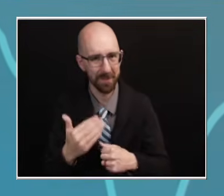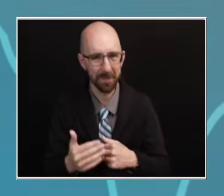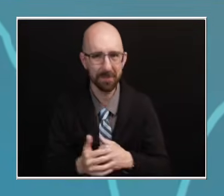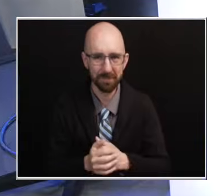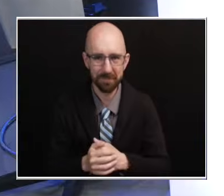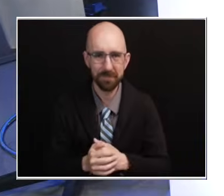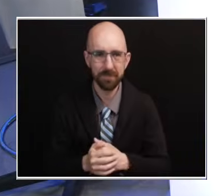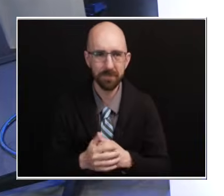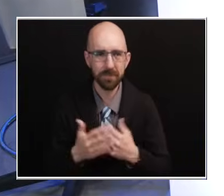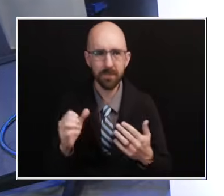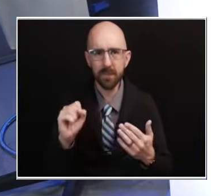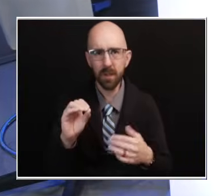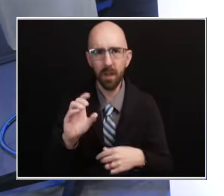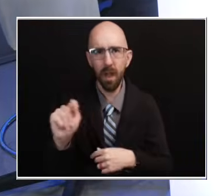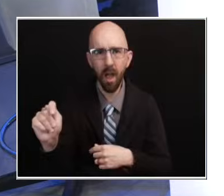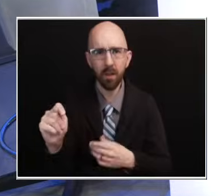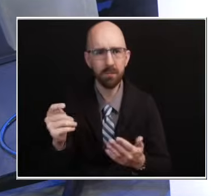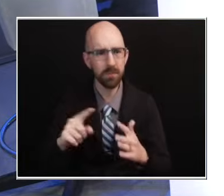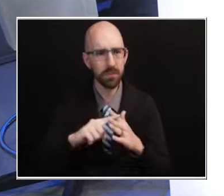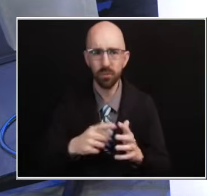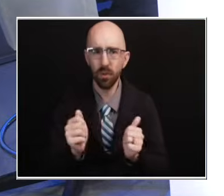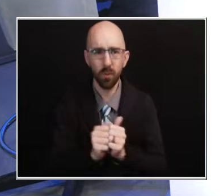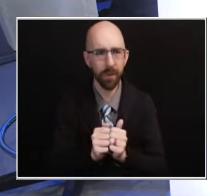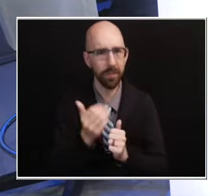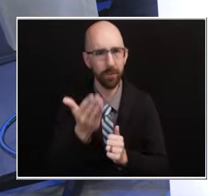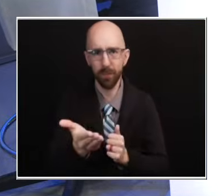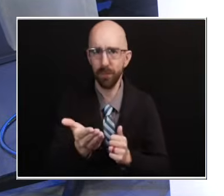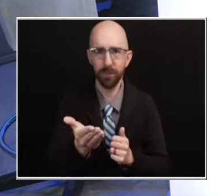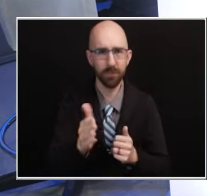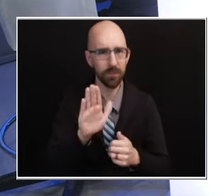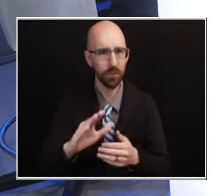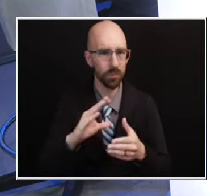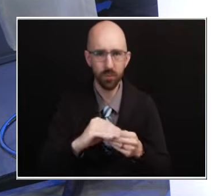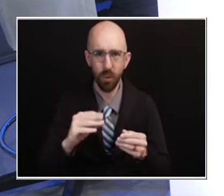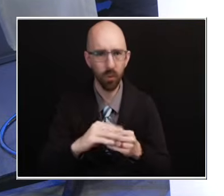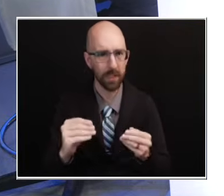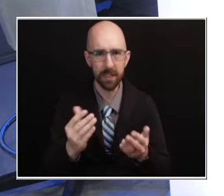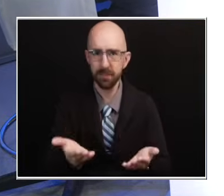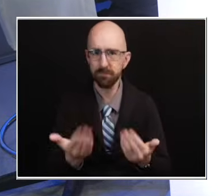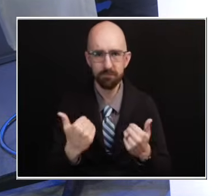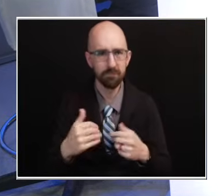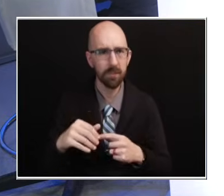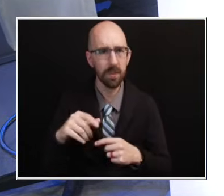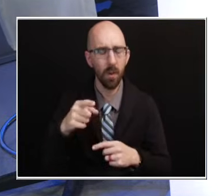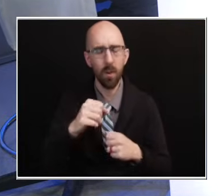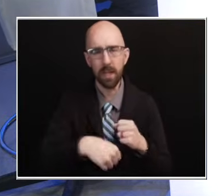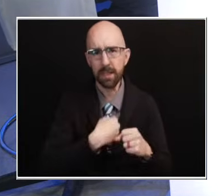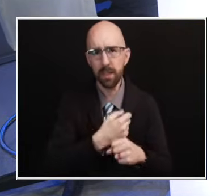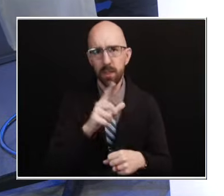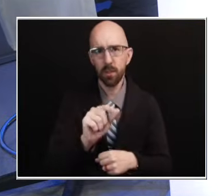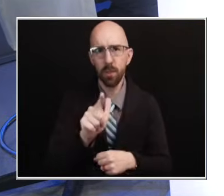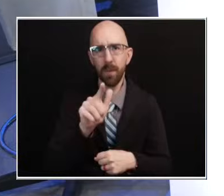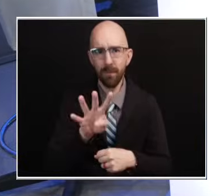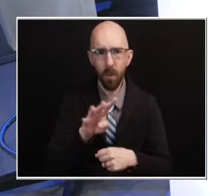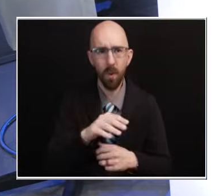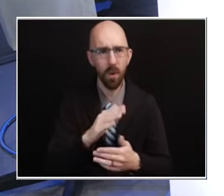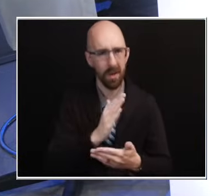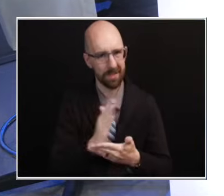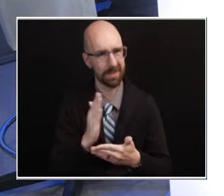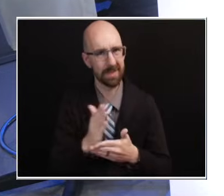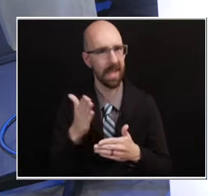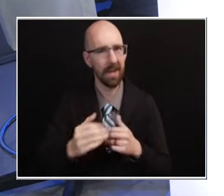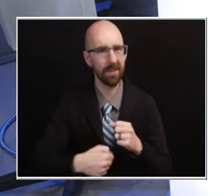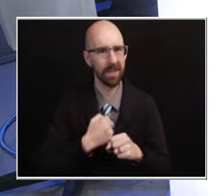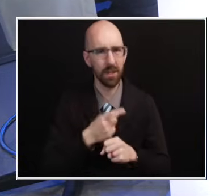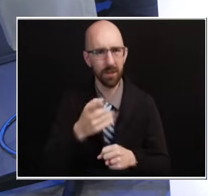Scott, let's just bring you in and start with your story. In late 2024, you were having headaches. You